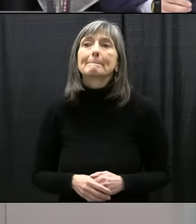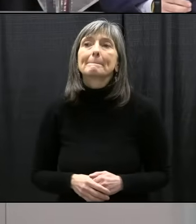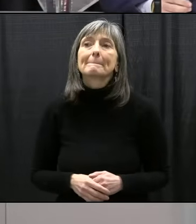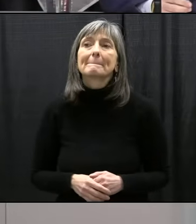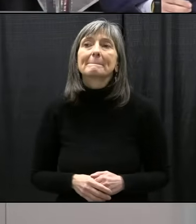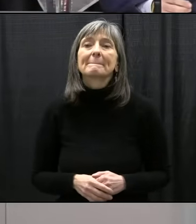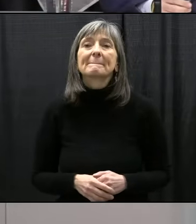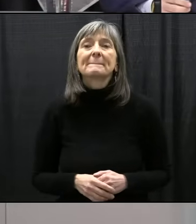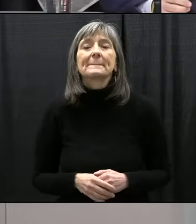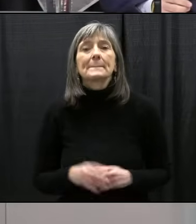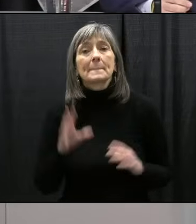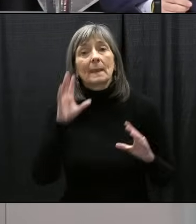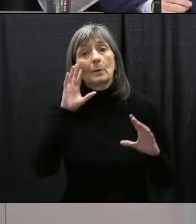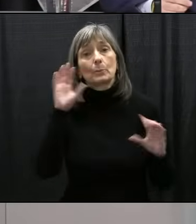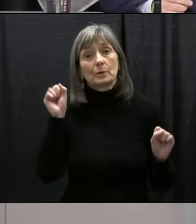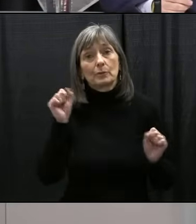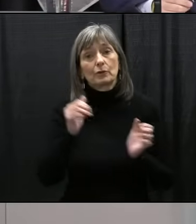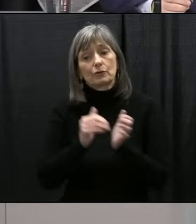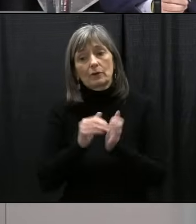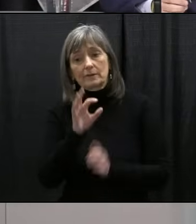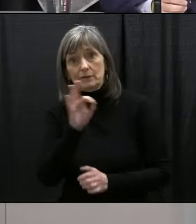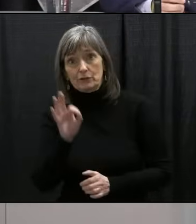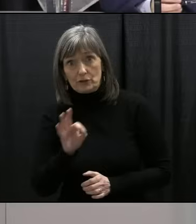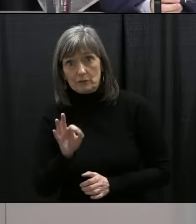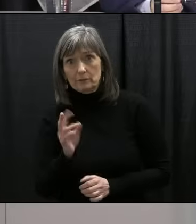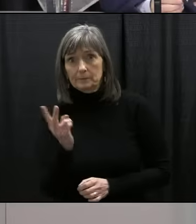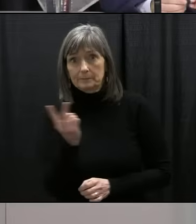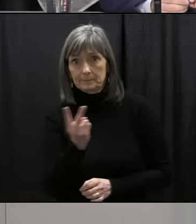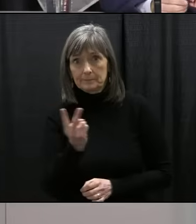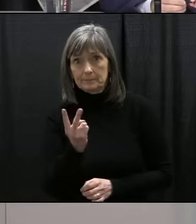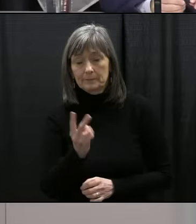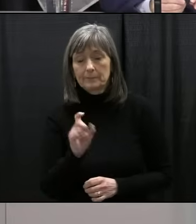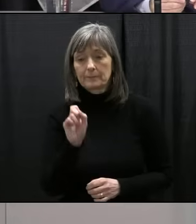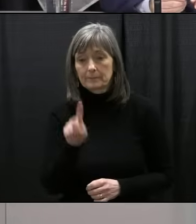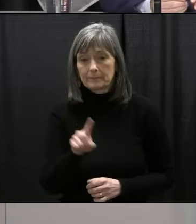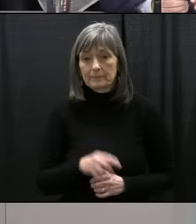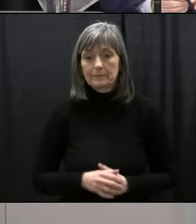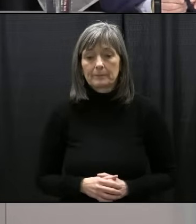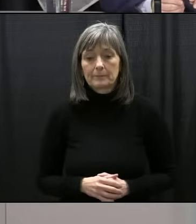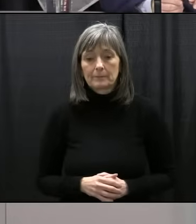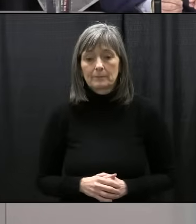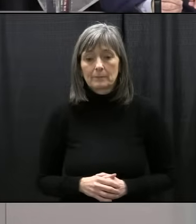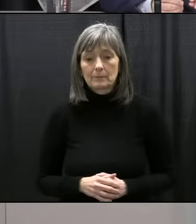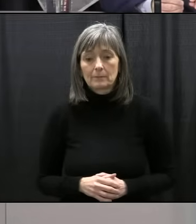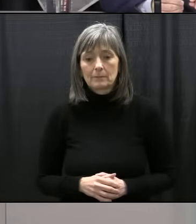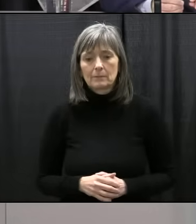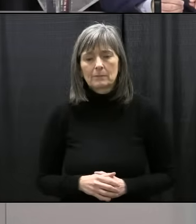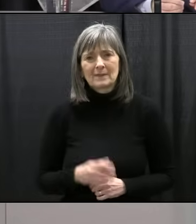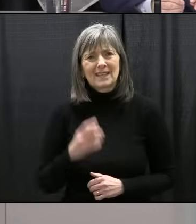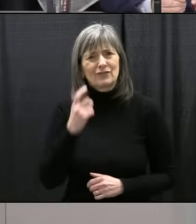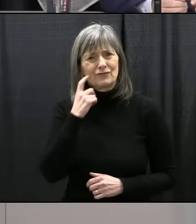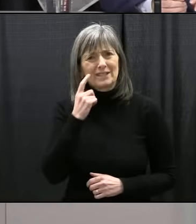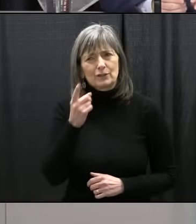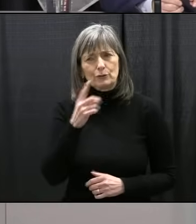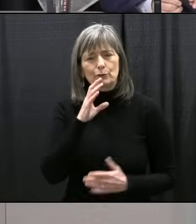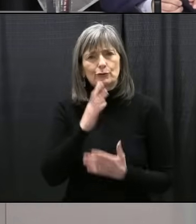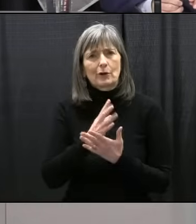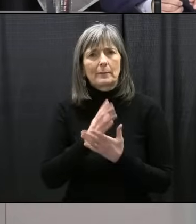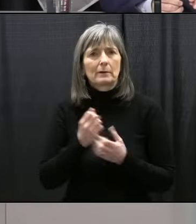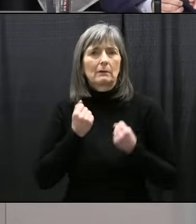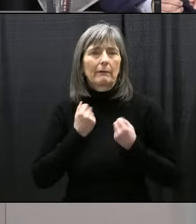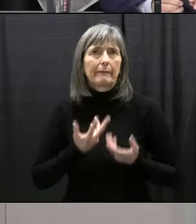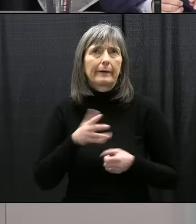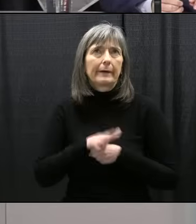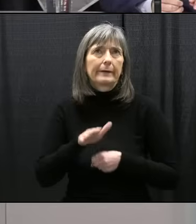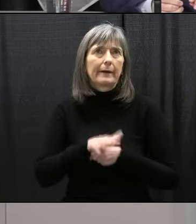And Premier and Dr. Fitzgerald, I'm wondering if you could both answer this question. You know, you touched on COVID fatigue. There are a lot of people who feel